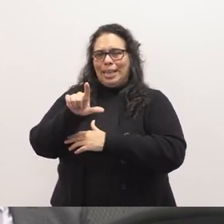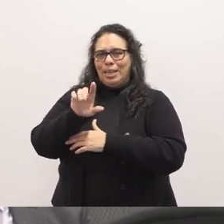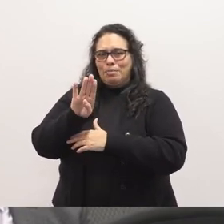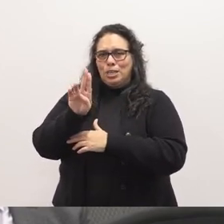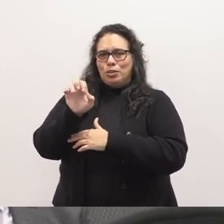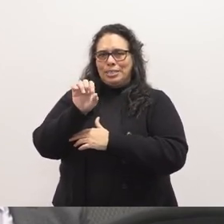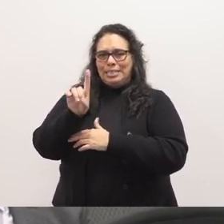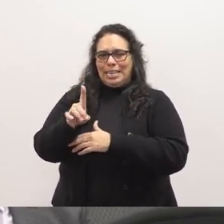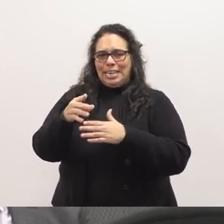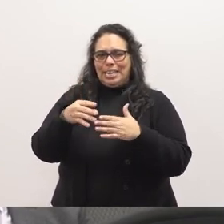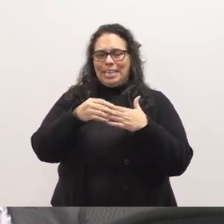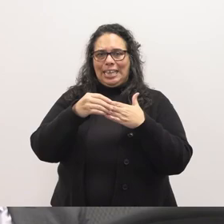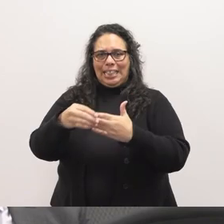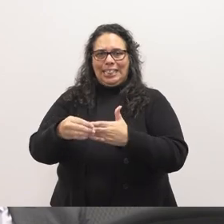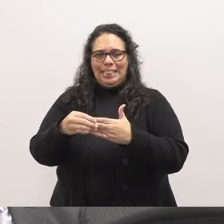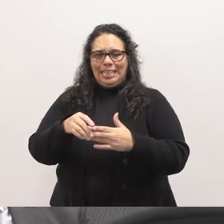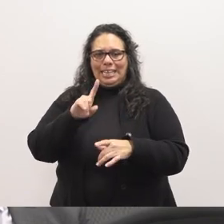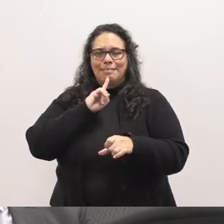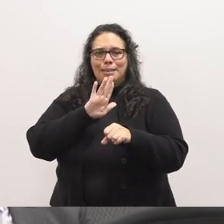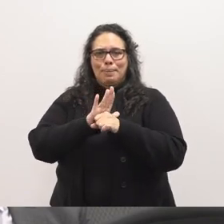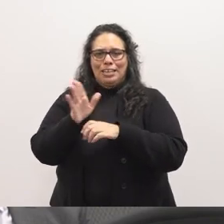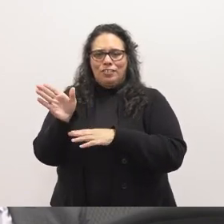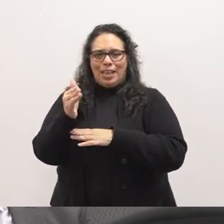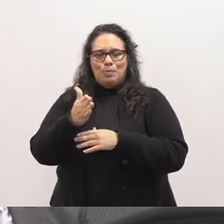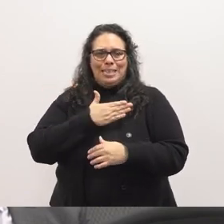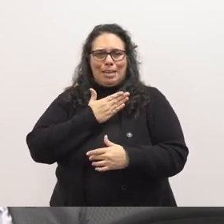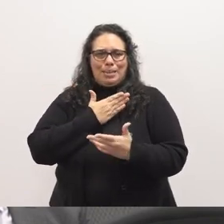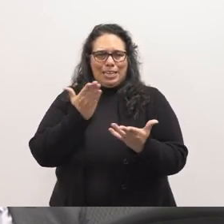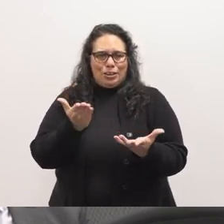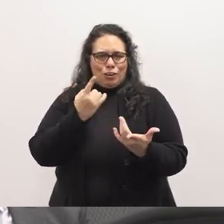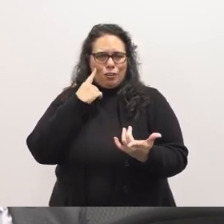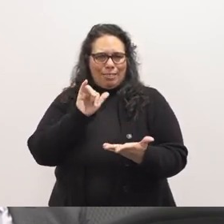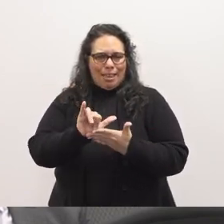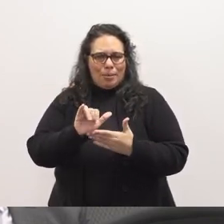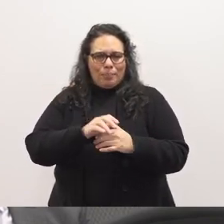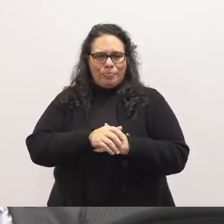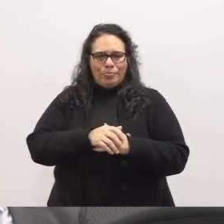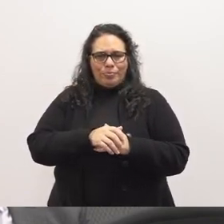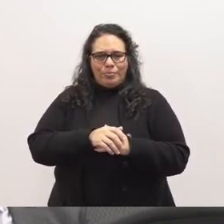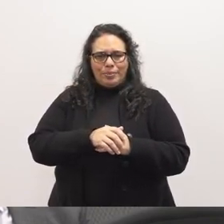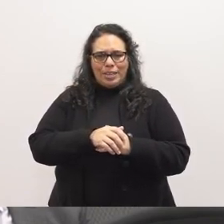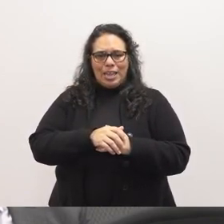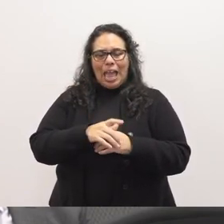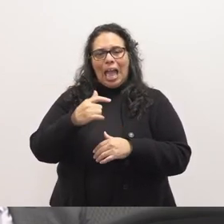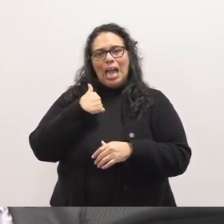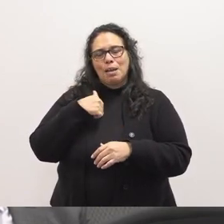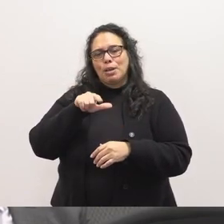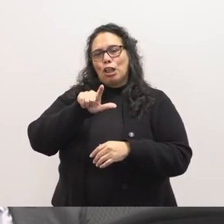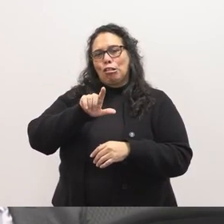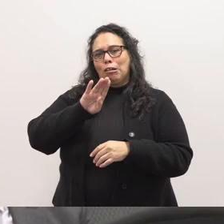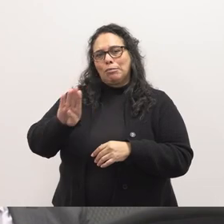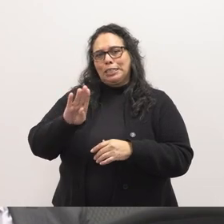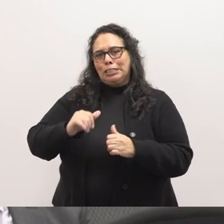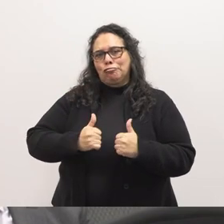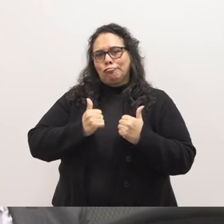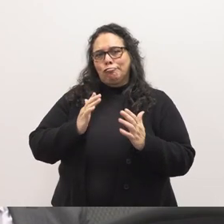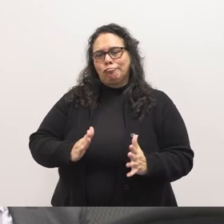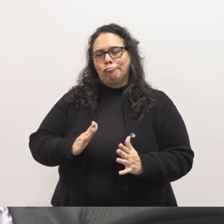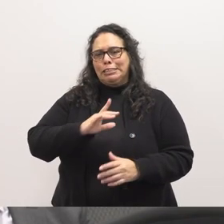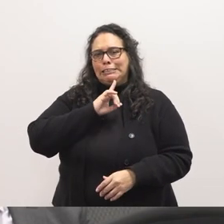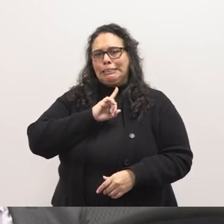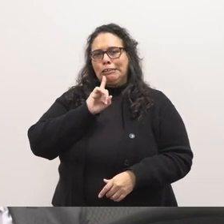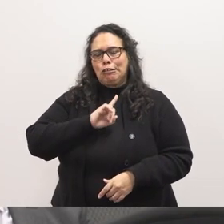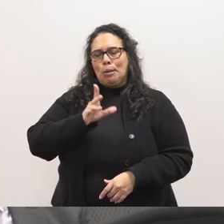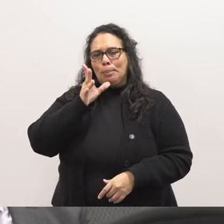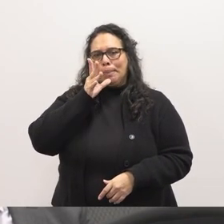pledge. I'm glad I got to be here for that. I'm Lena Schuper, Long Beach resident, single mom of a middle schooler